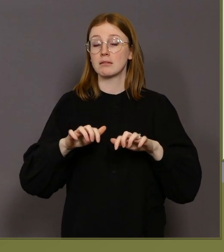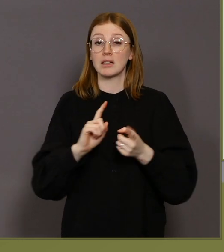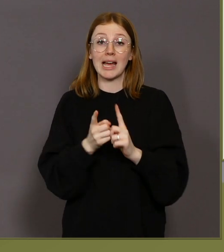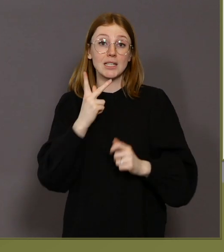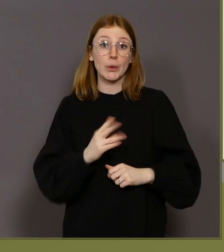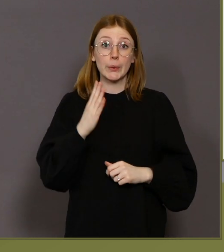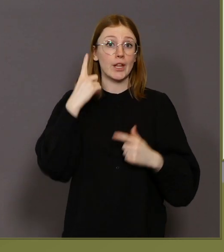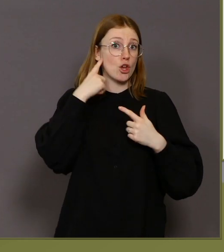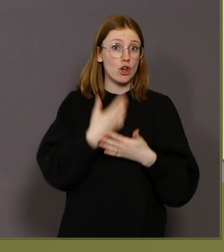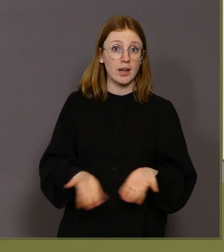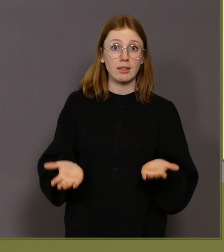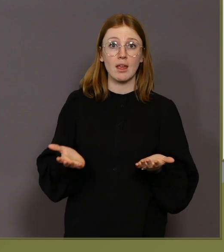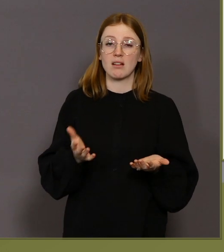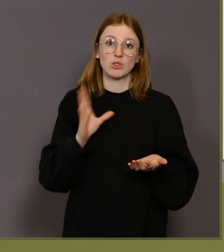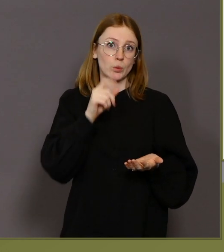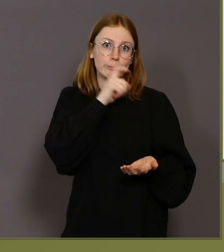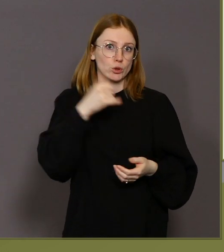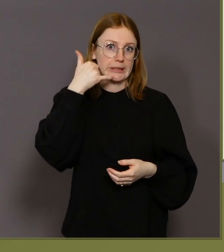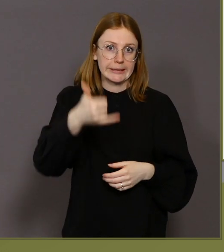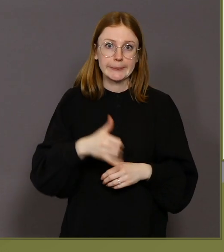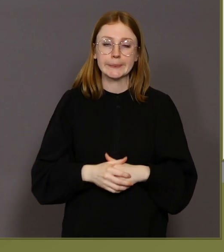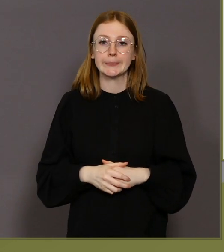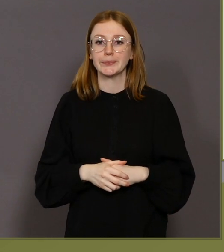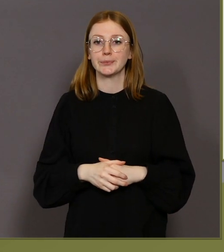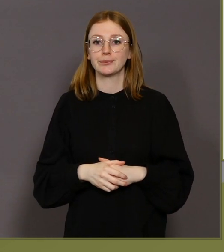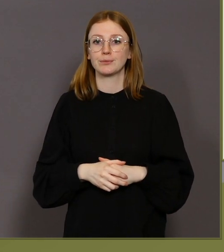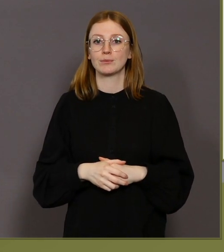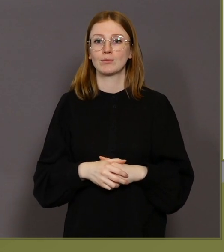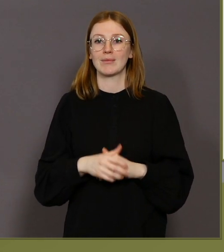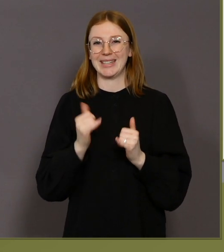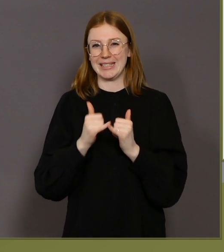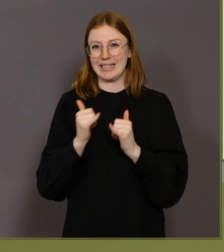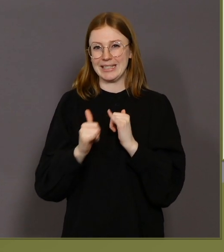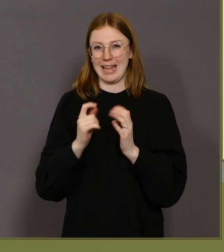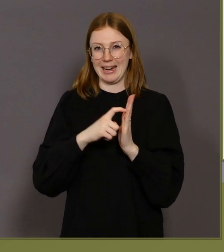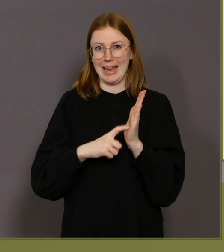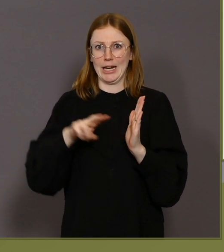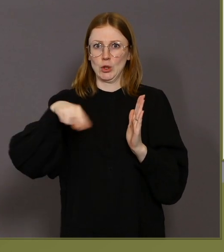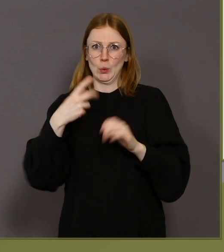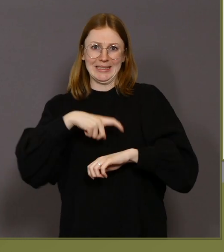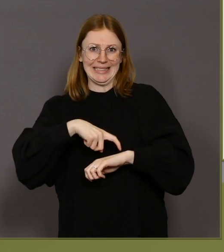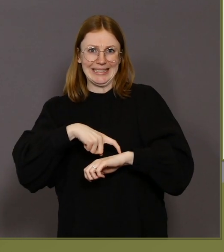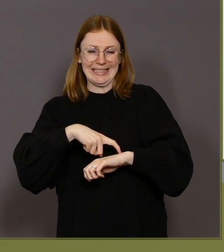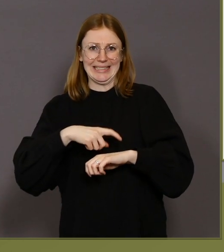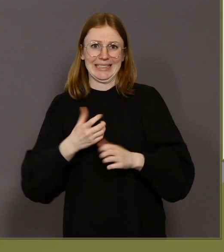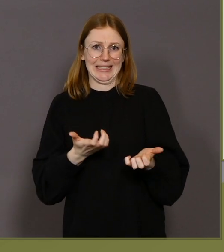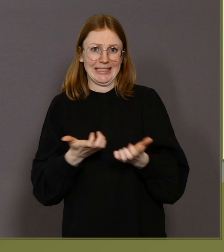hear may not be able to use the telephone. And now the last rule, and I'm running out of time, I